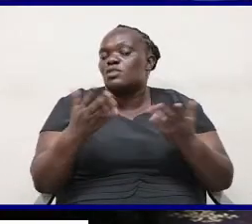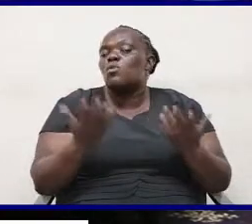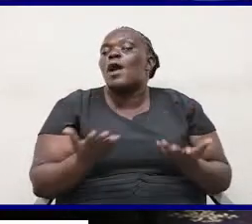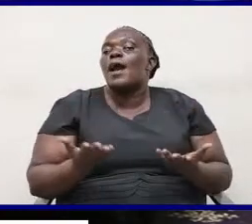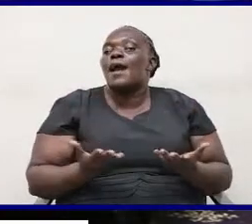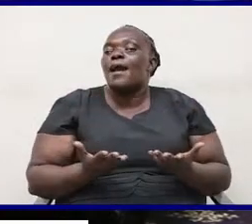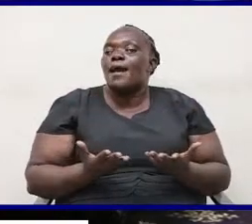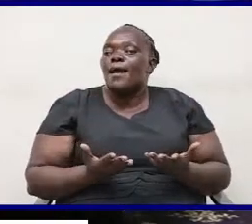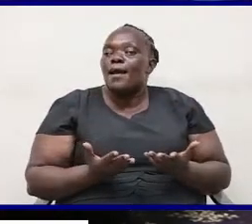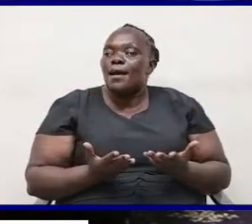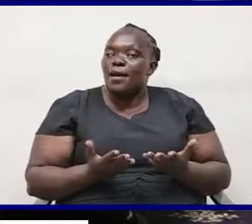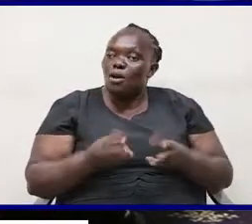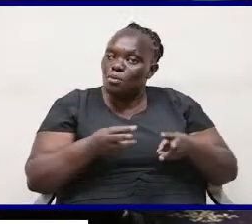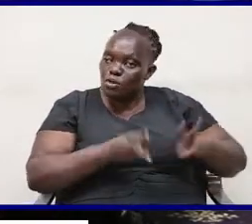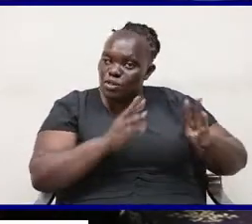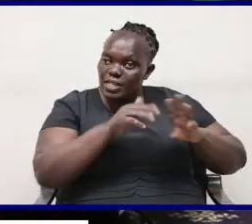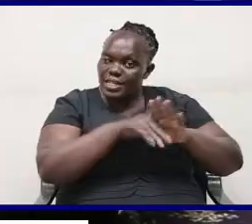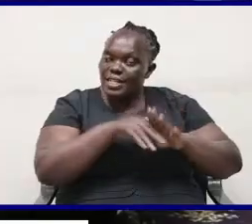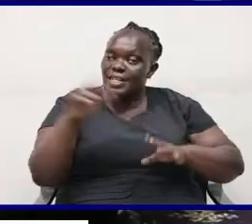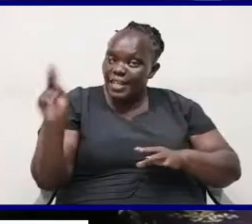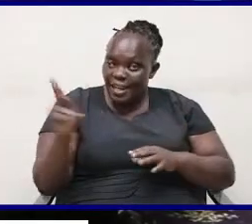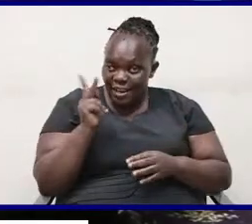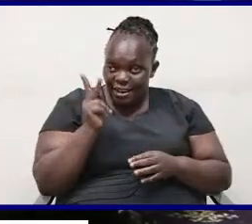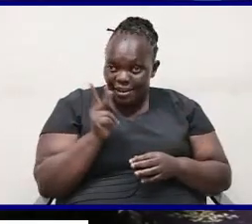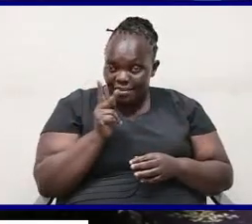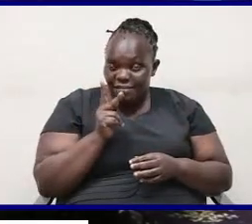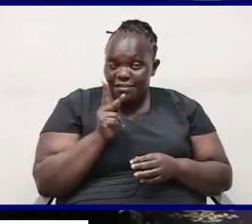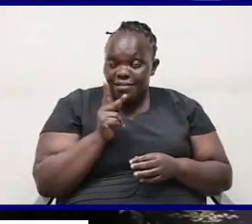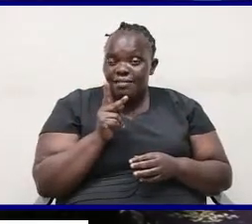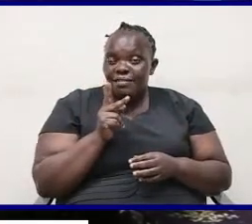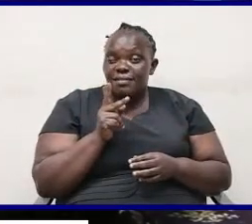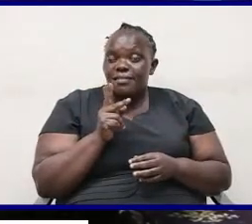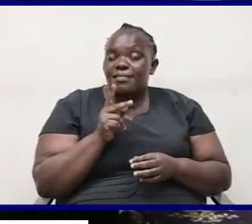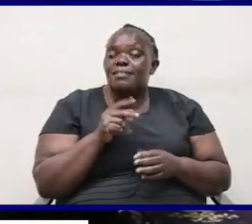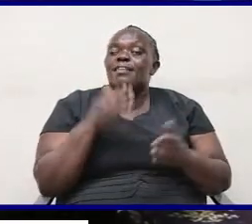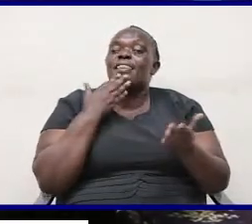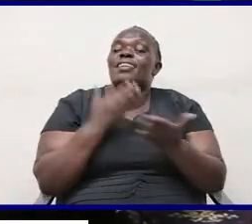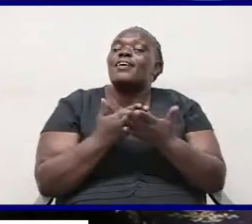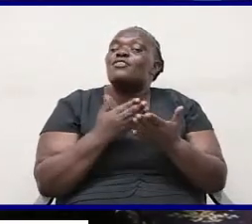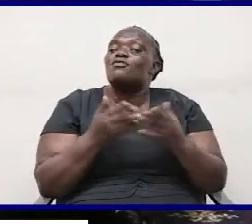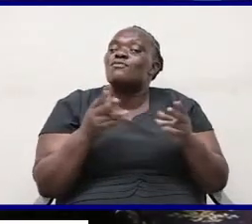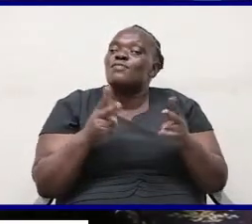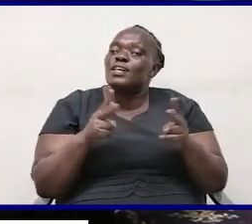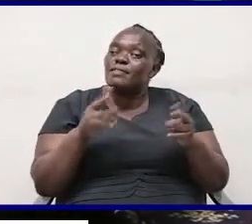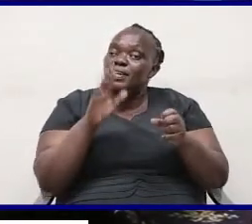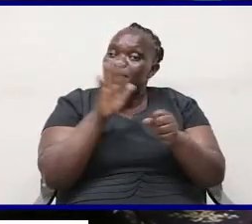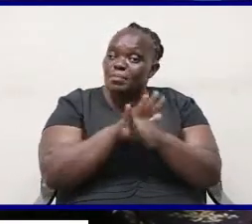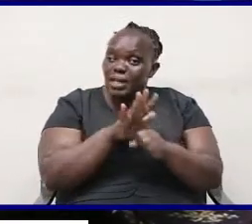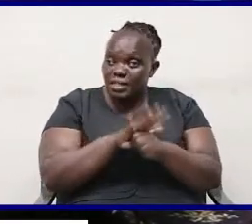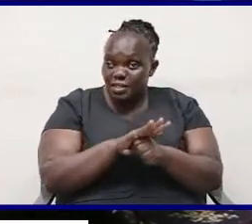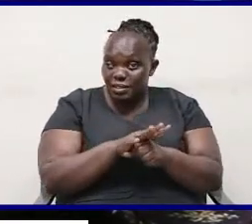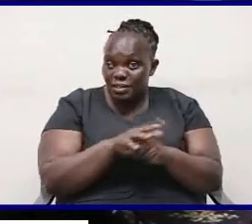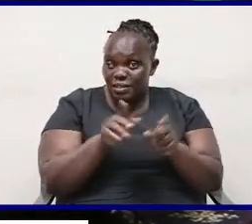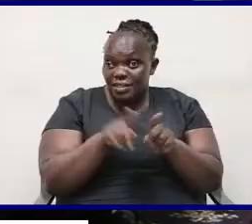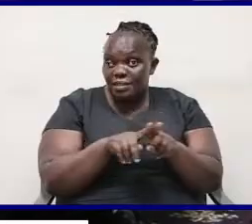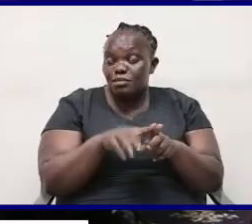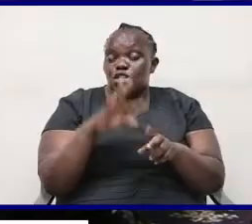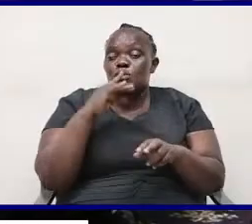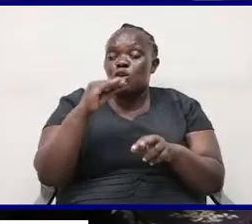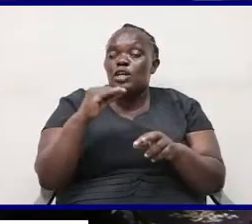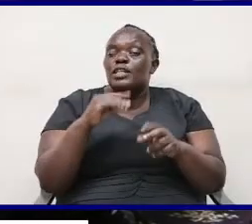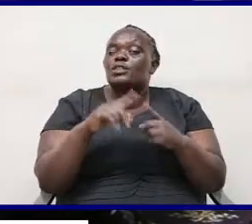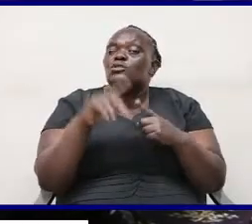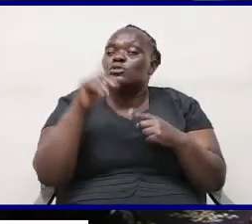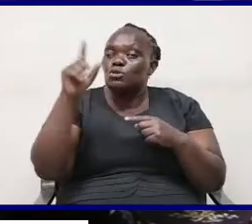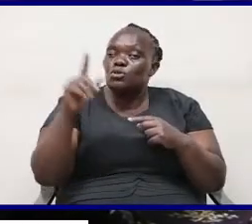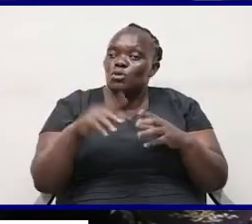gateway to those opportunities in Kenya and beyond? Oh, thank you so much. I should have actually spoken to you so that you